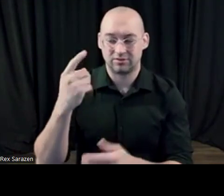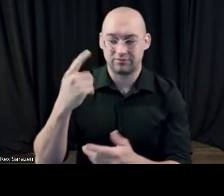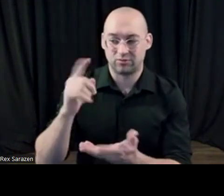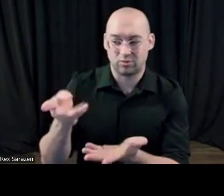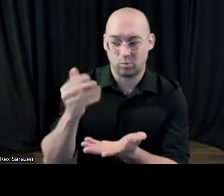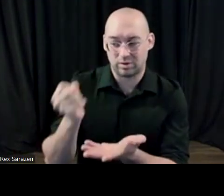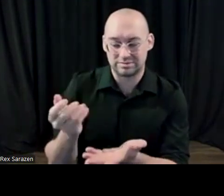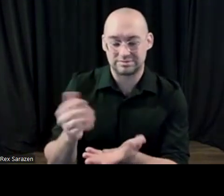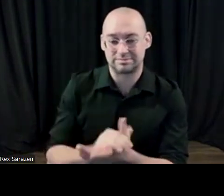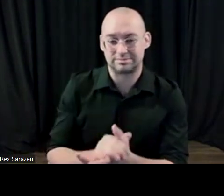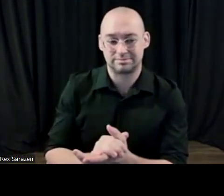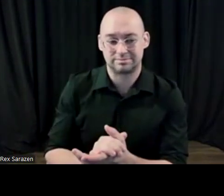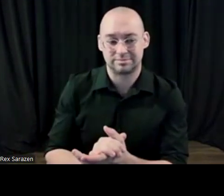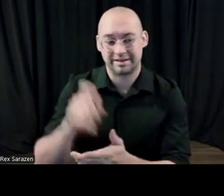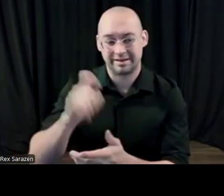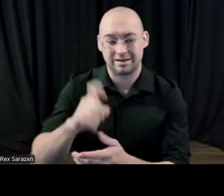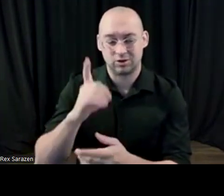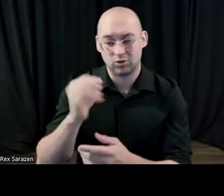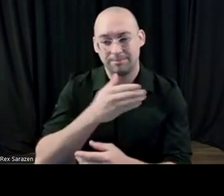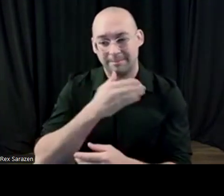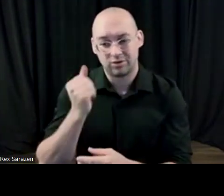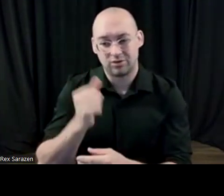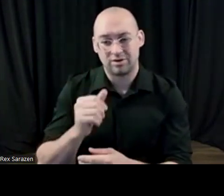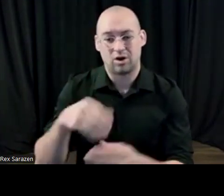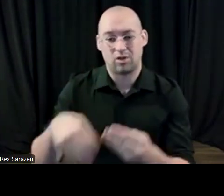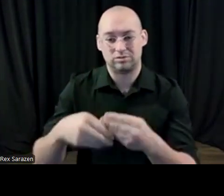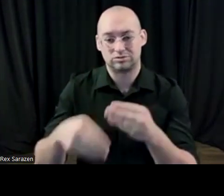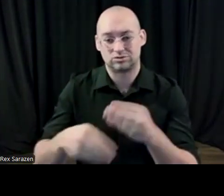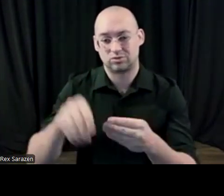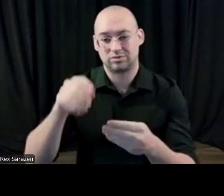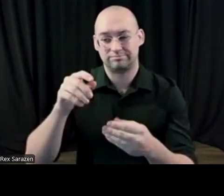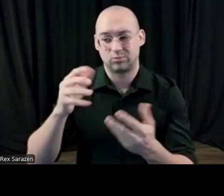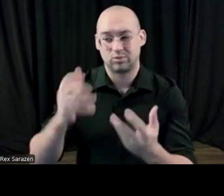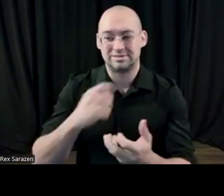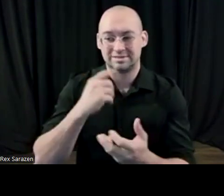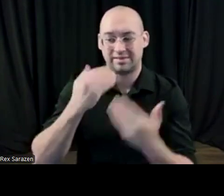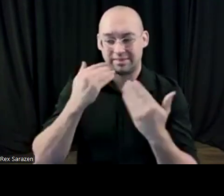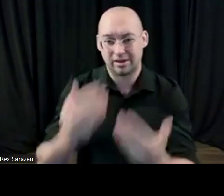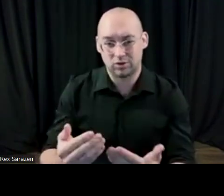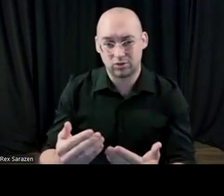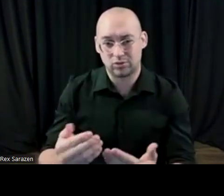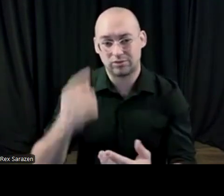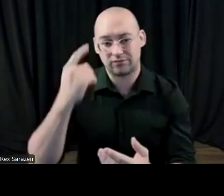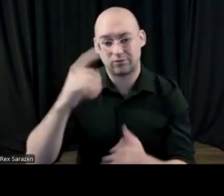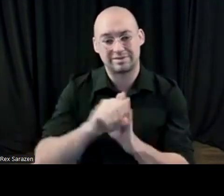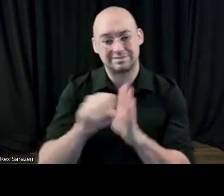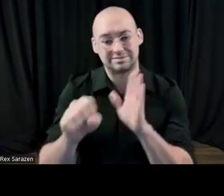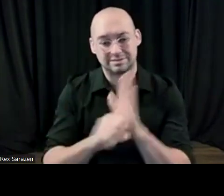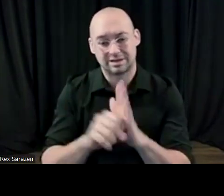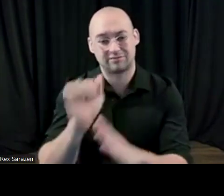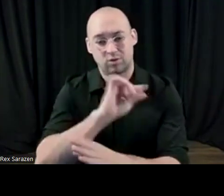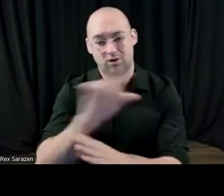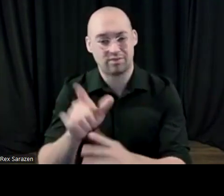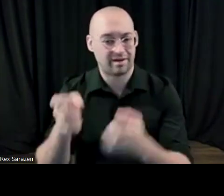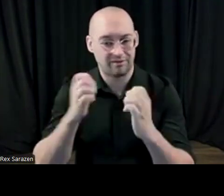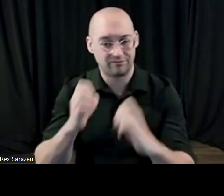And we just got to do better. But I also wanted to say thank you to the state for all its efforts on the